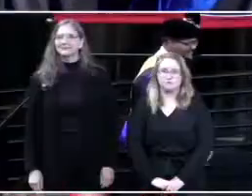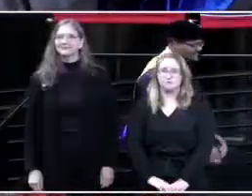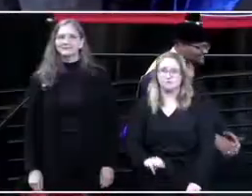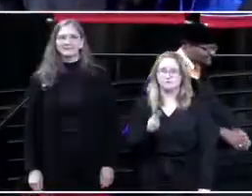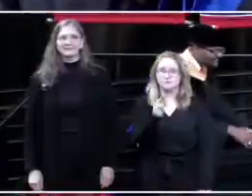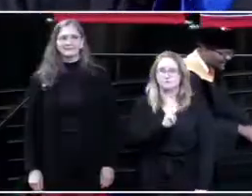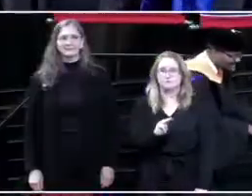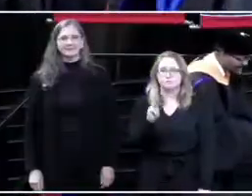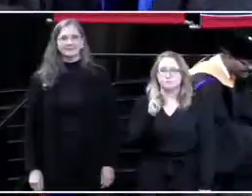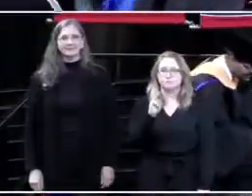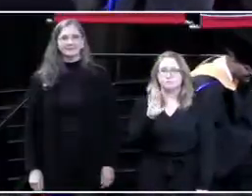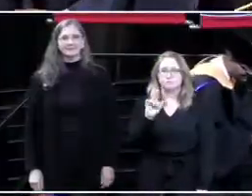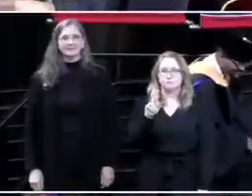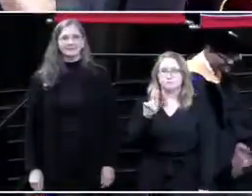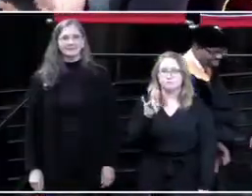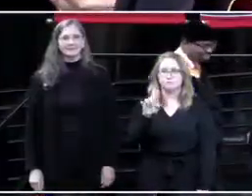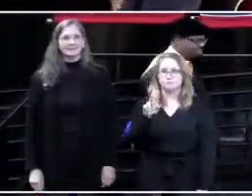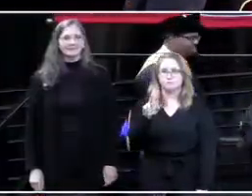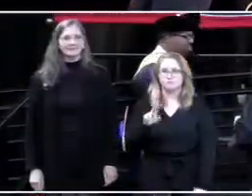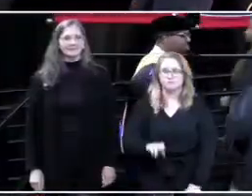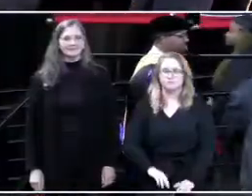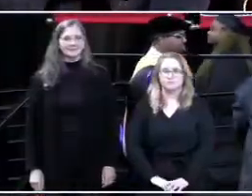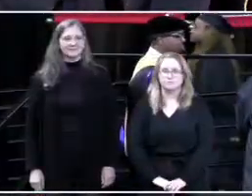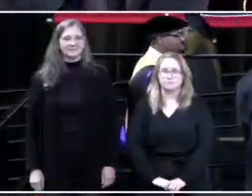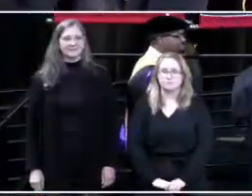Michael Wolf Cartier.